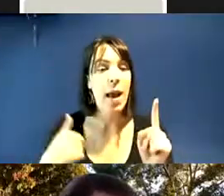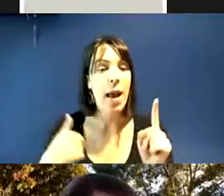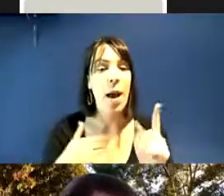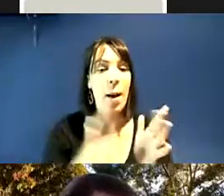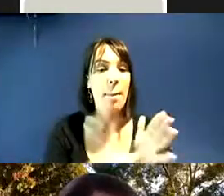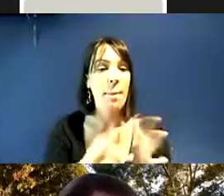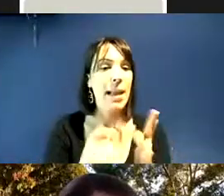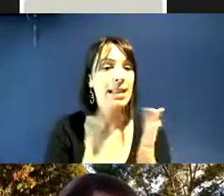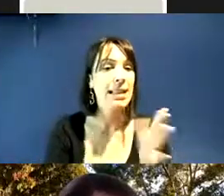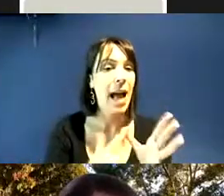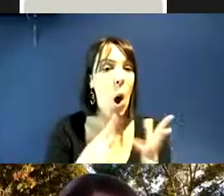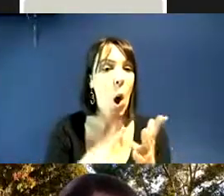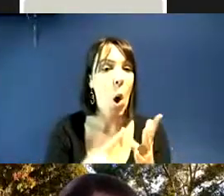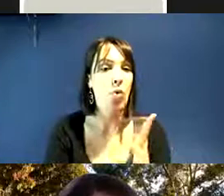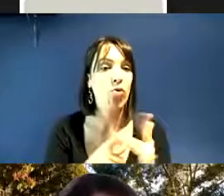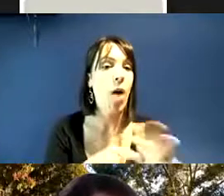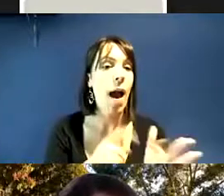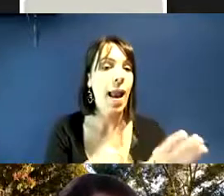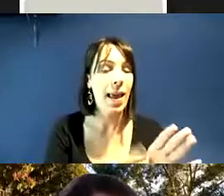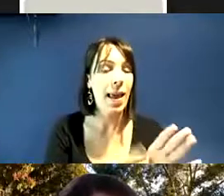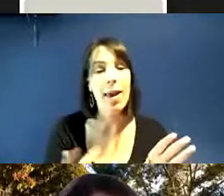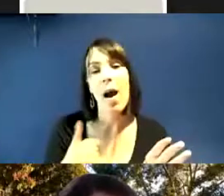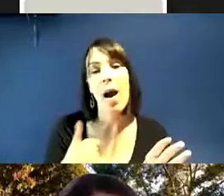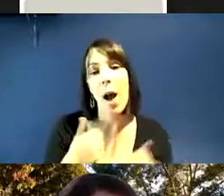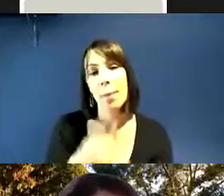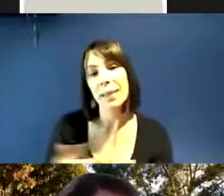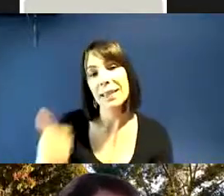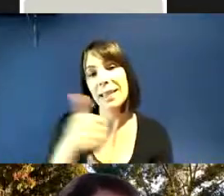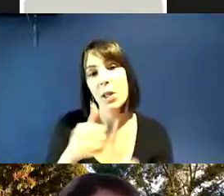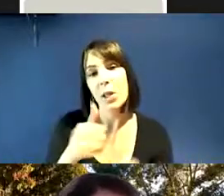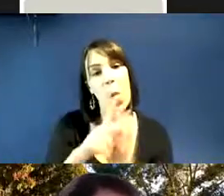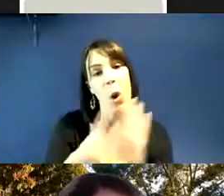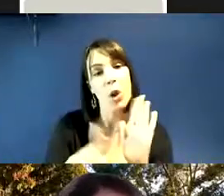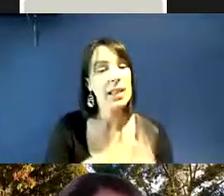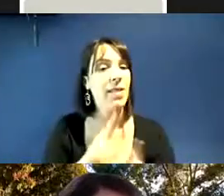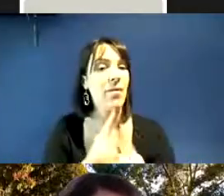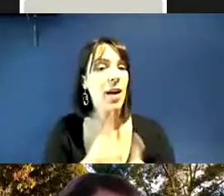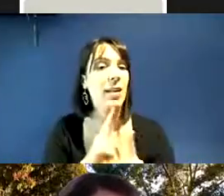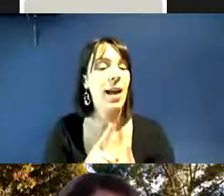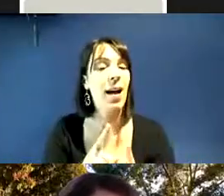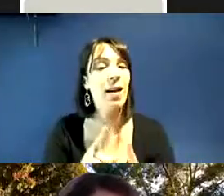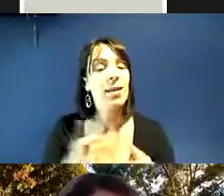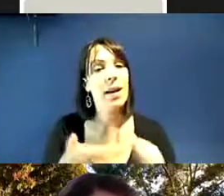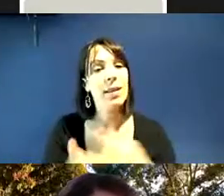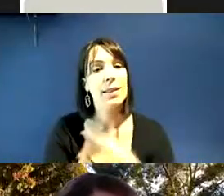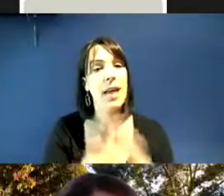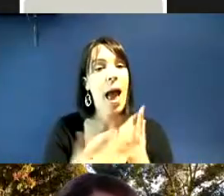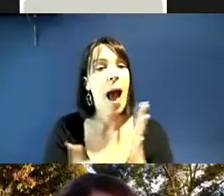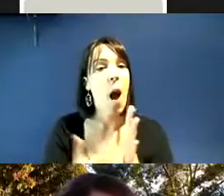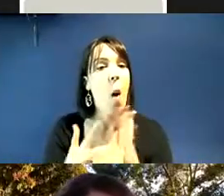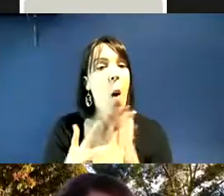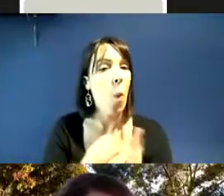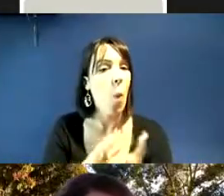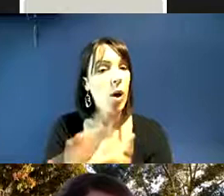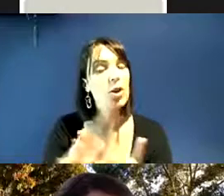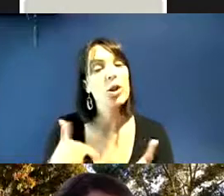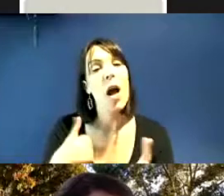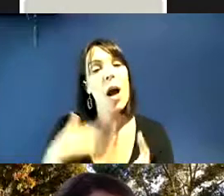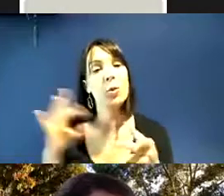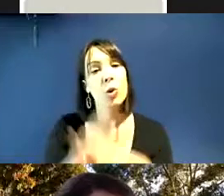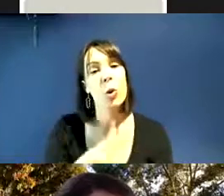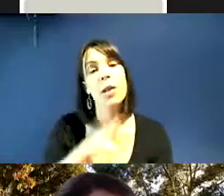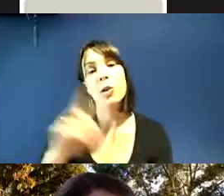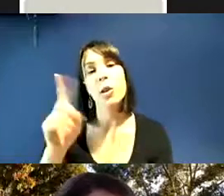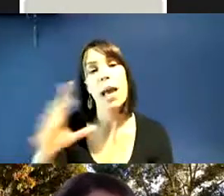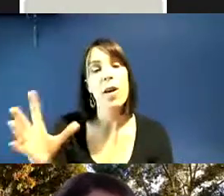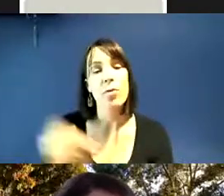O'Reilly, the Senior Policy Advisor for Women with Disabilities at Our Watch, and I'm joining you today from the lands of the